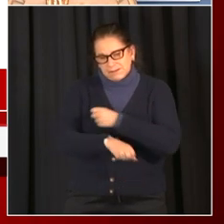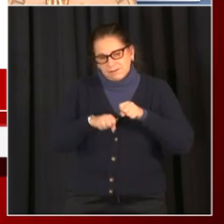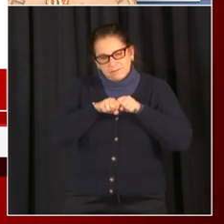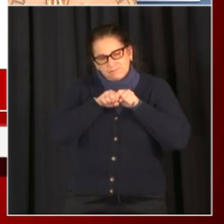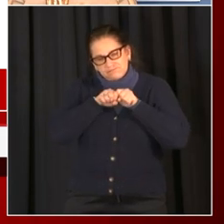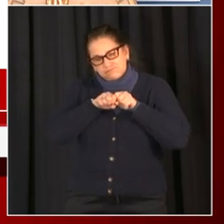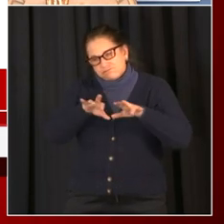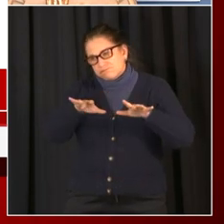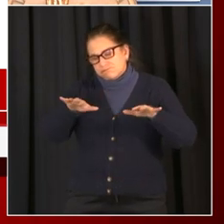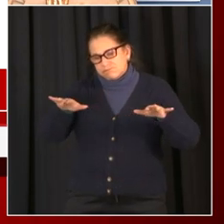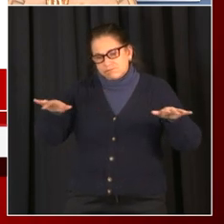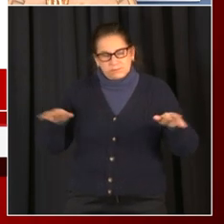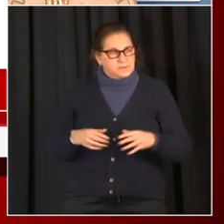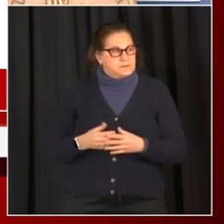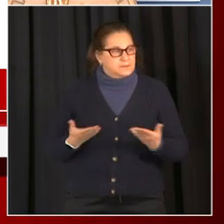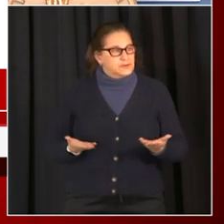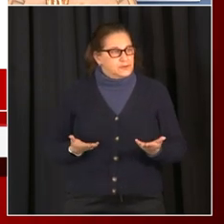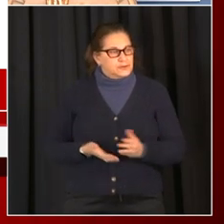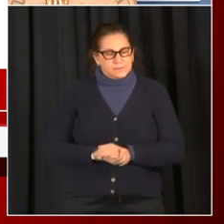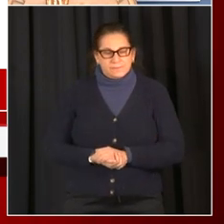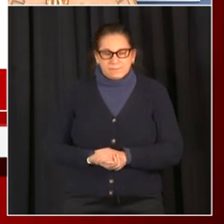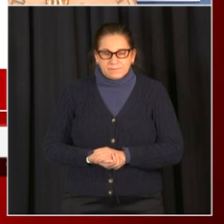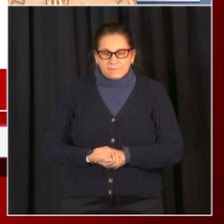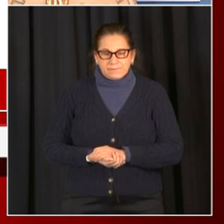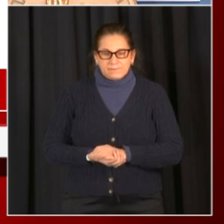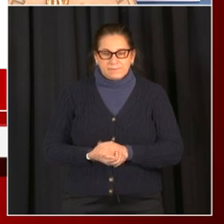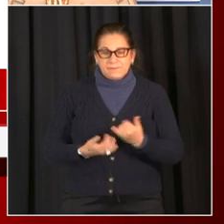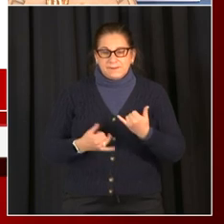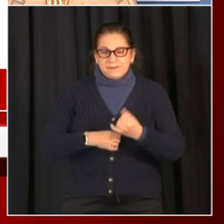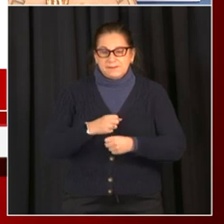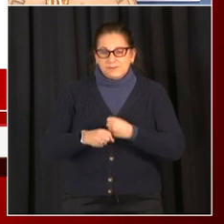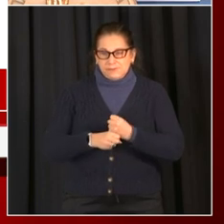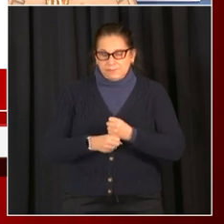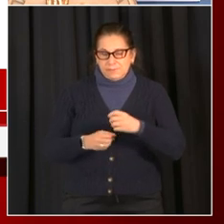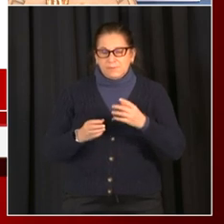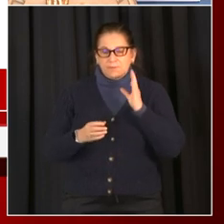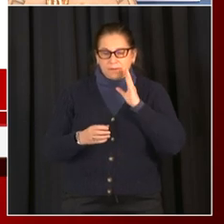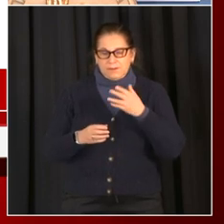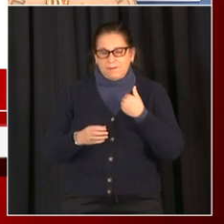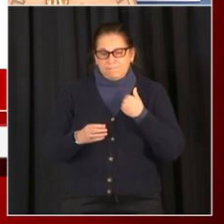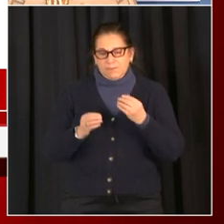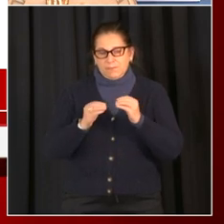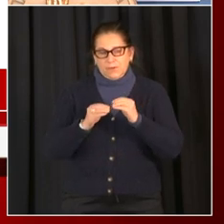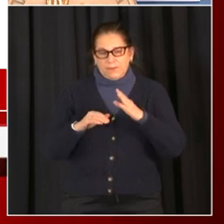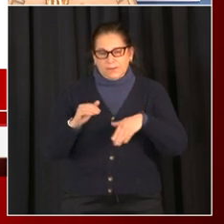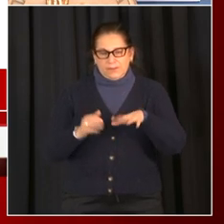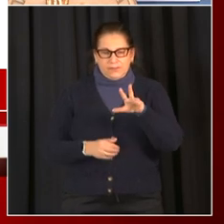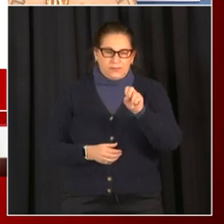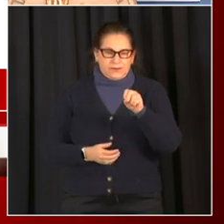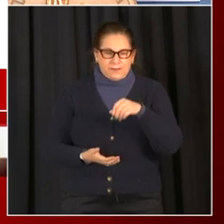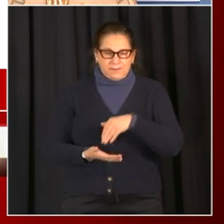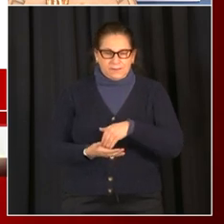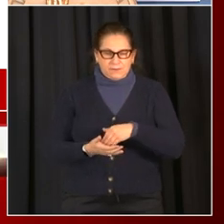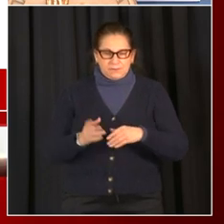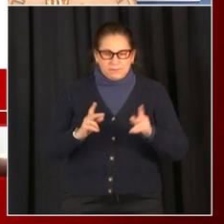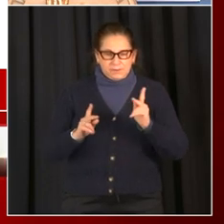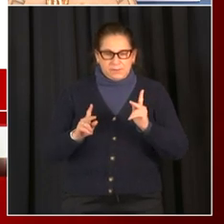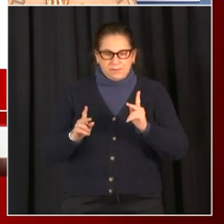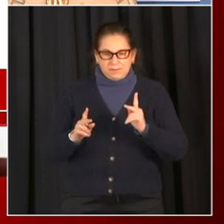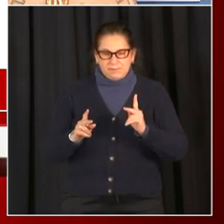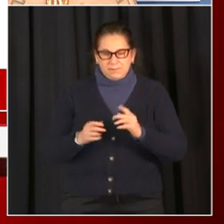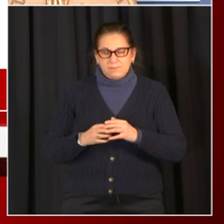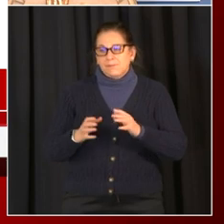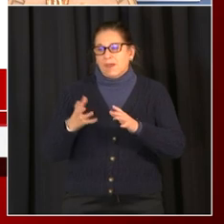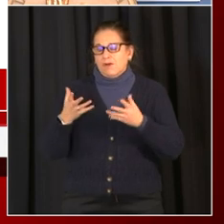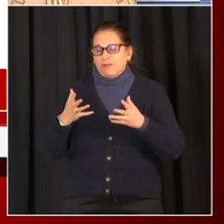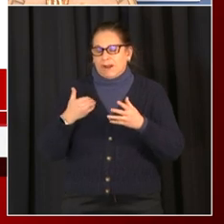the making, in other words. This year, more than 30,000 people participated in the Moderna trial. You all